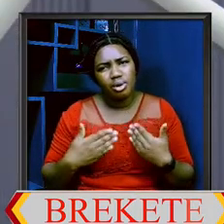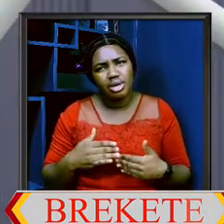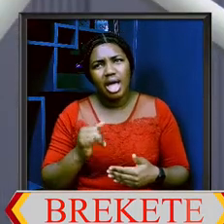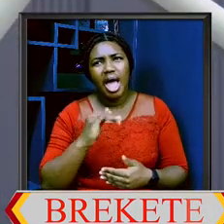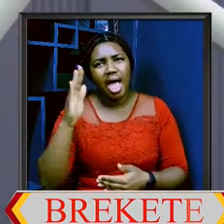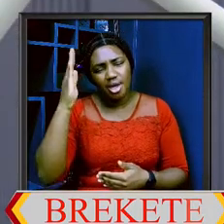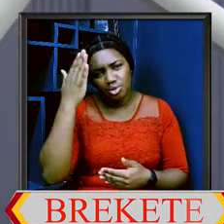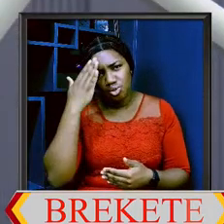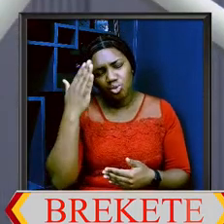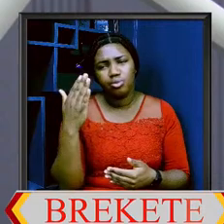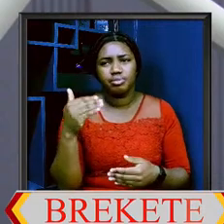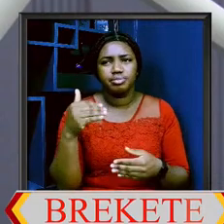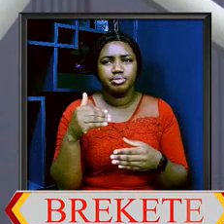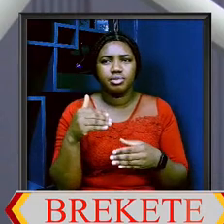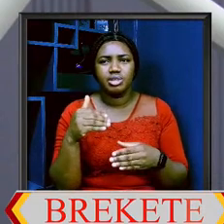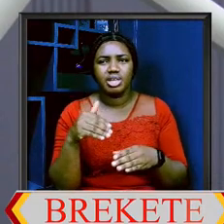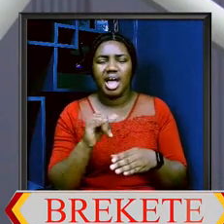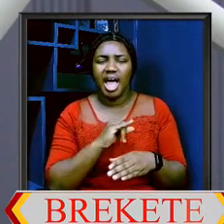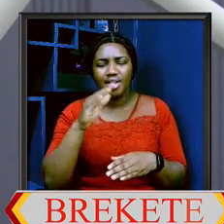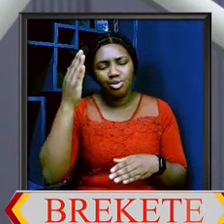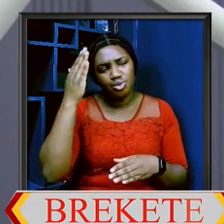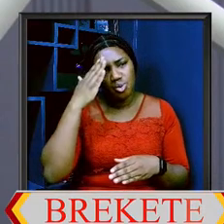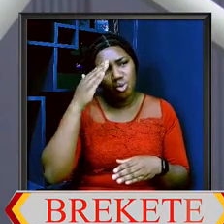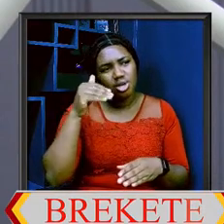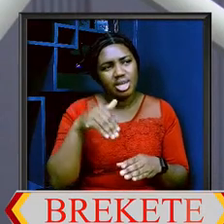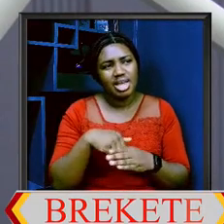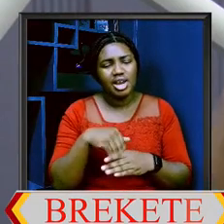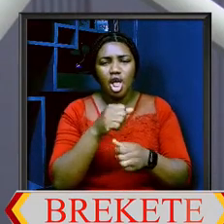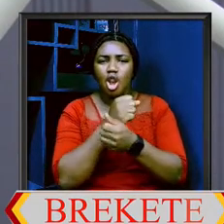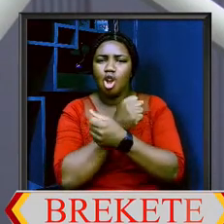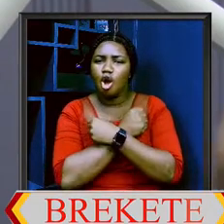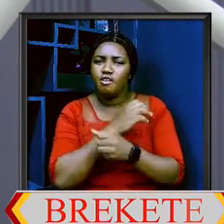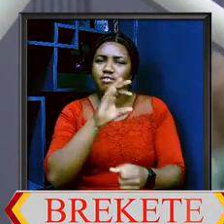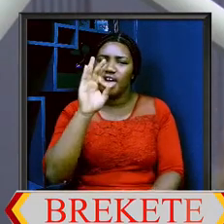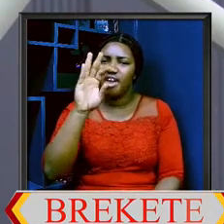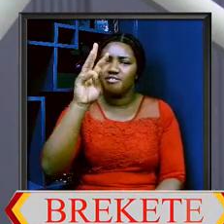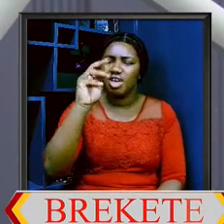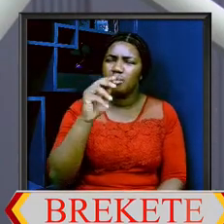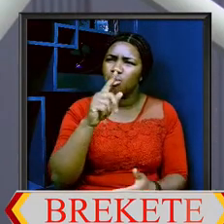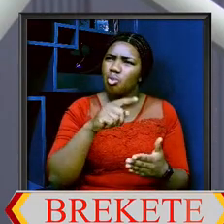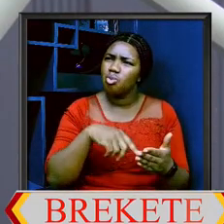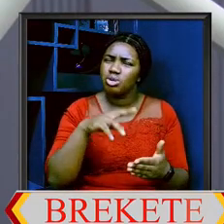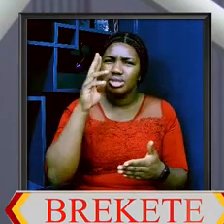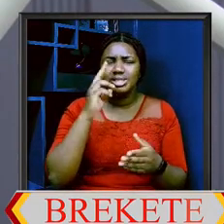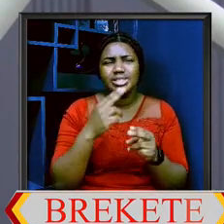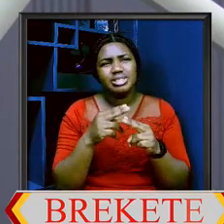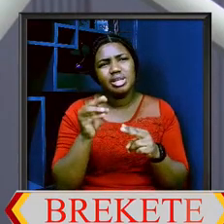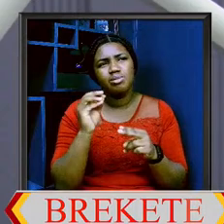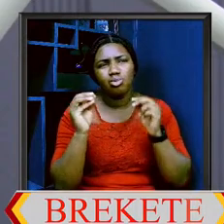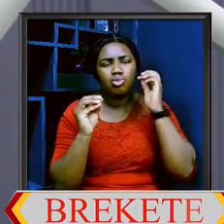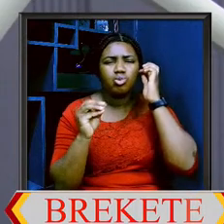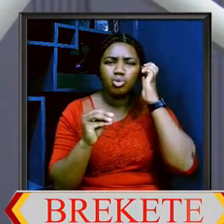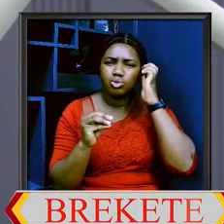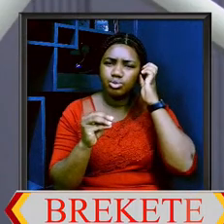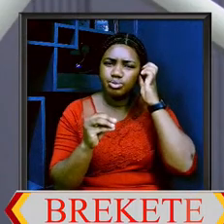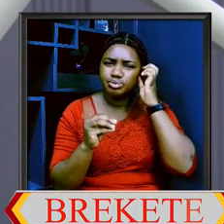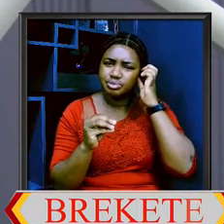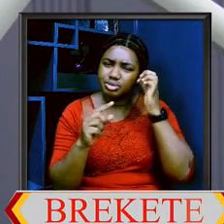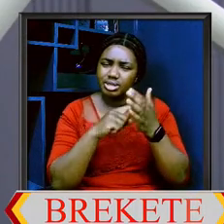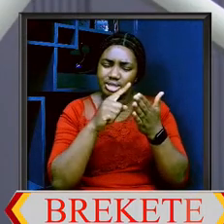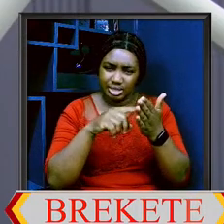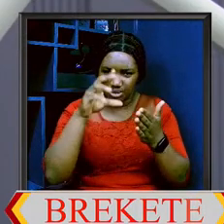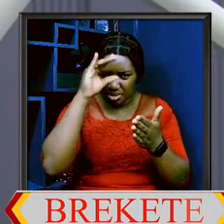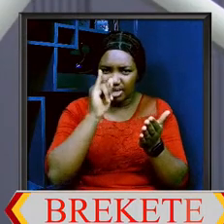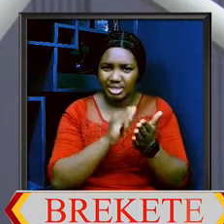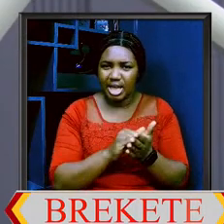know for I been know for love FM hey what be this man name this man where help